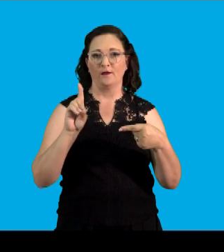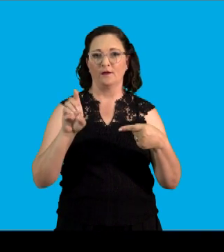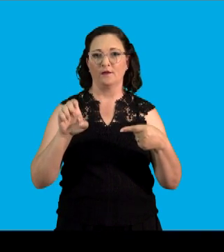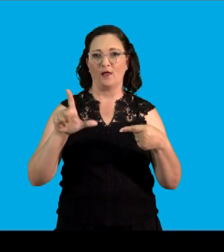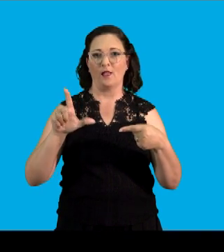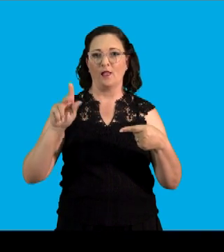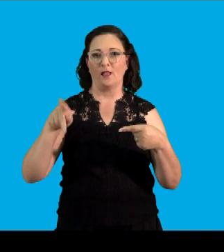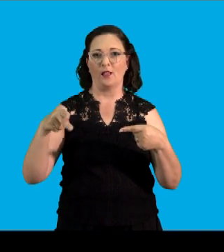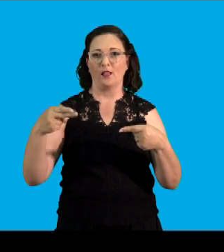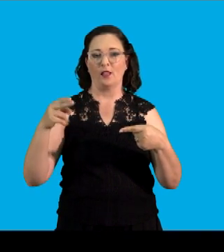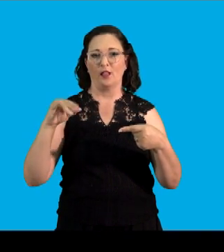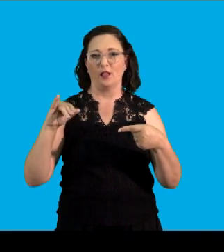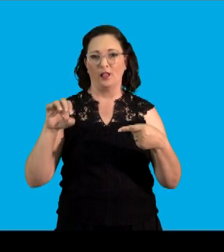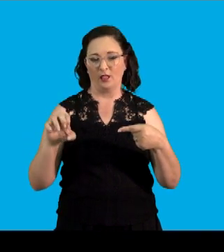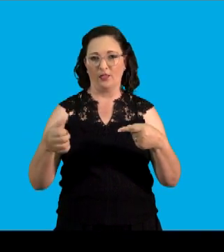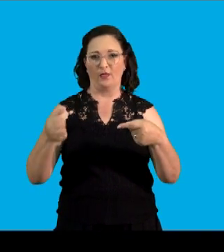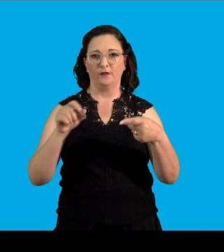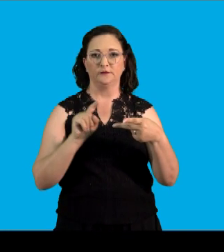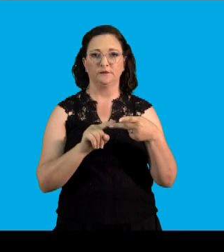and then question number